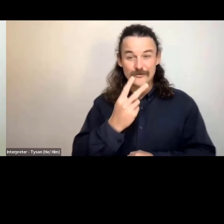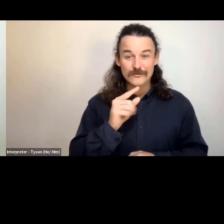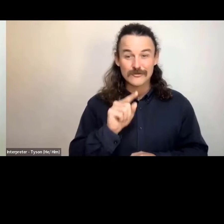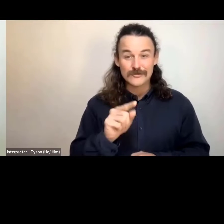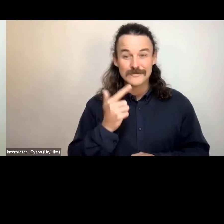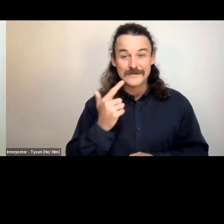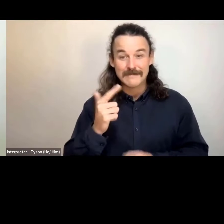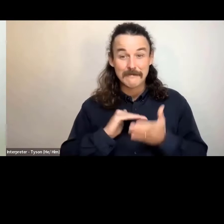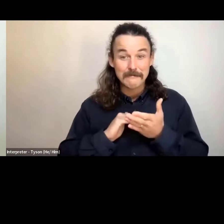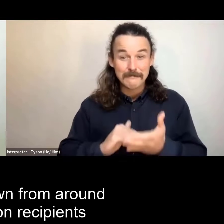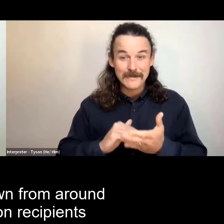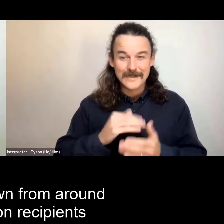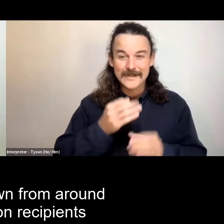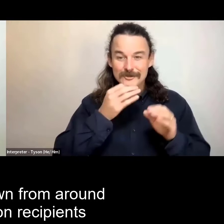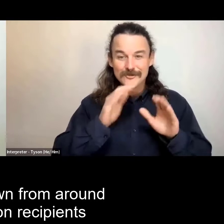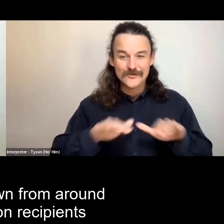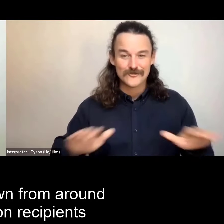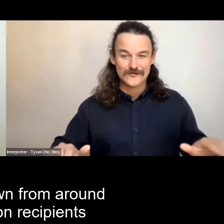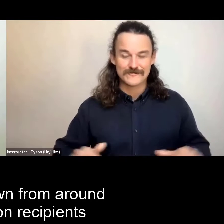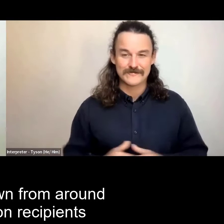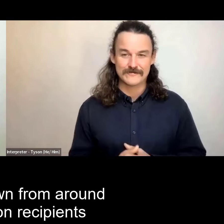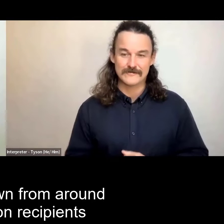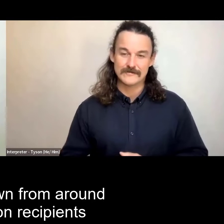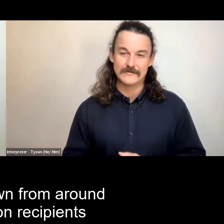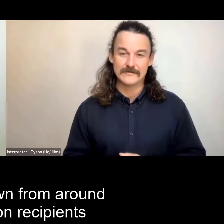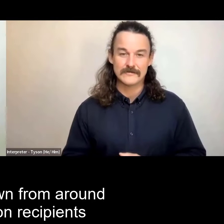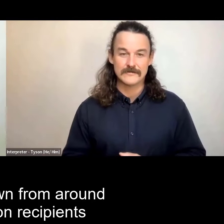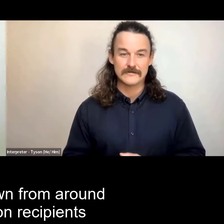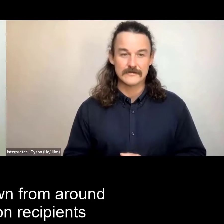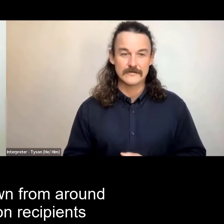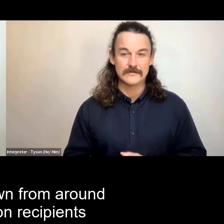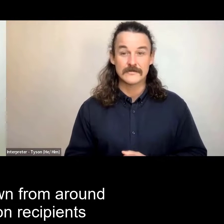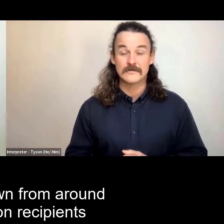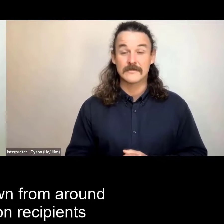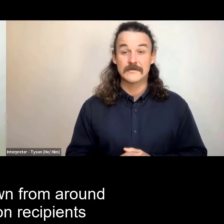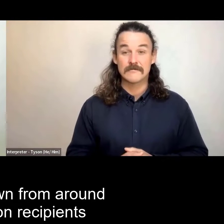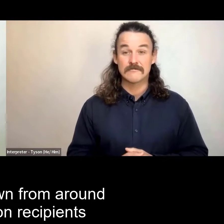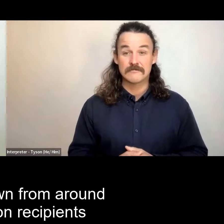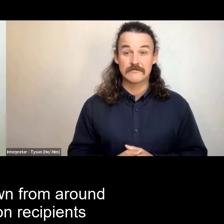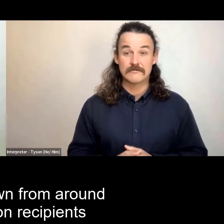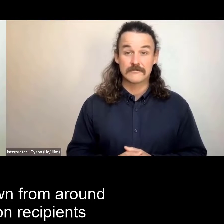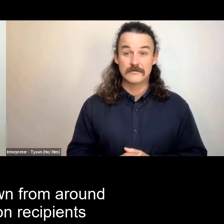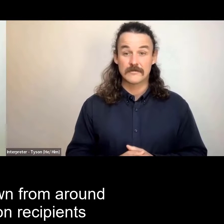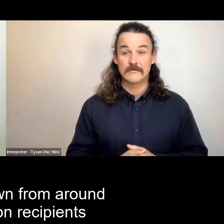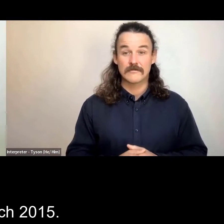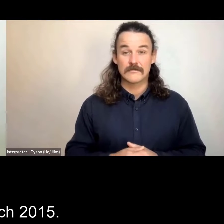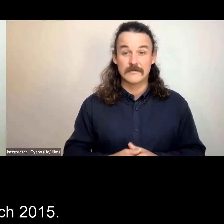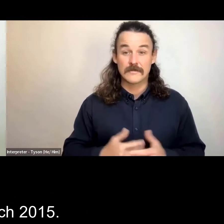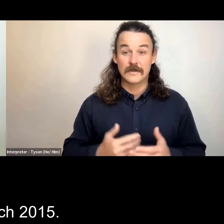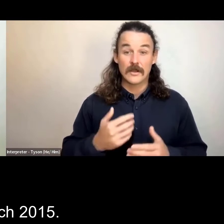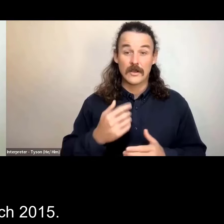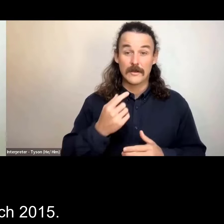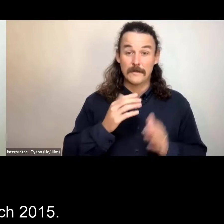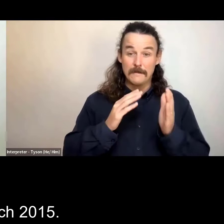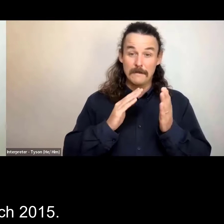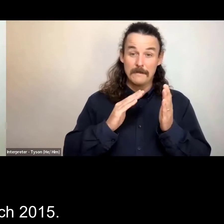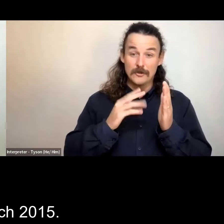children. This was down from around 1.5 million recipients in